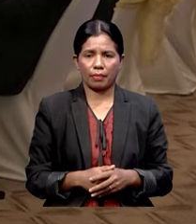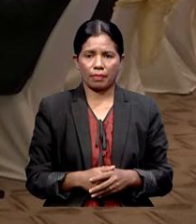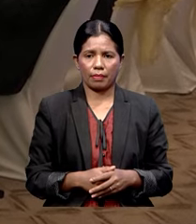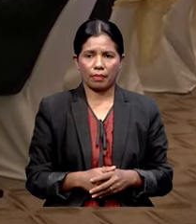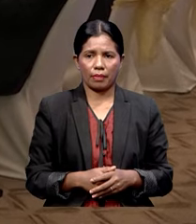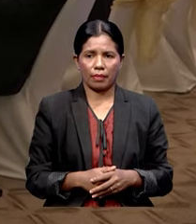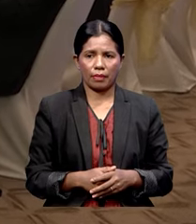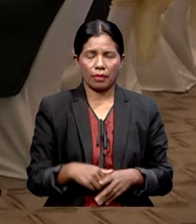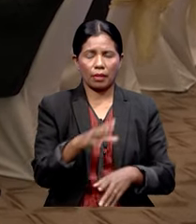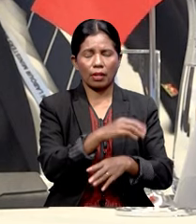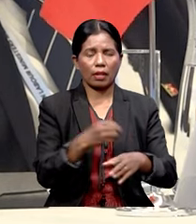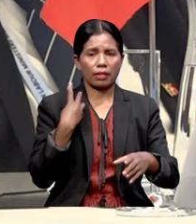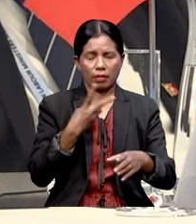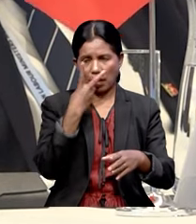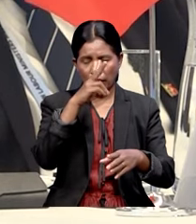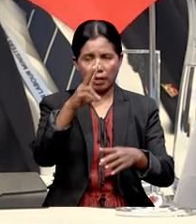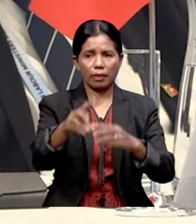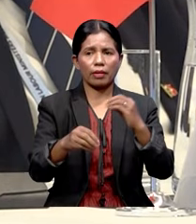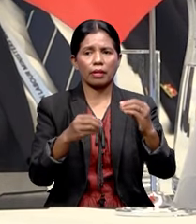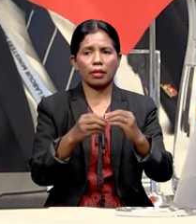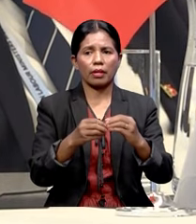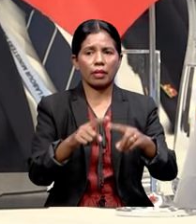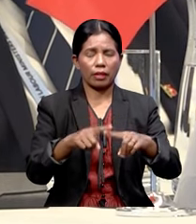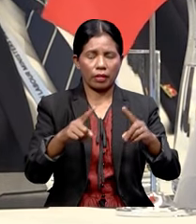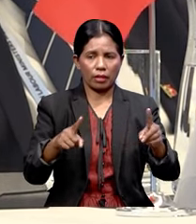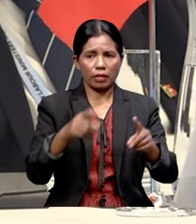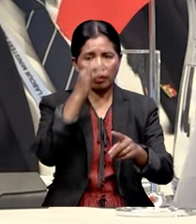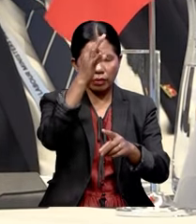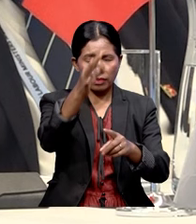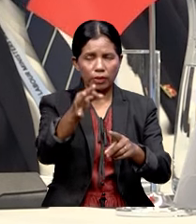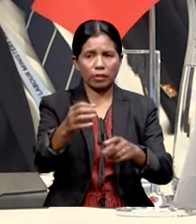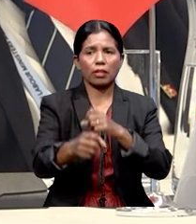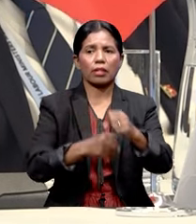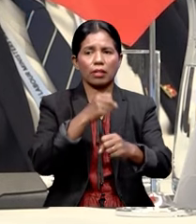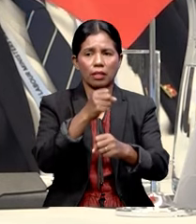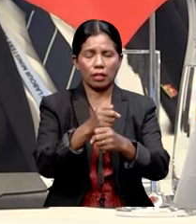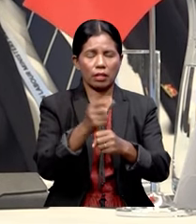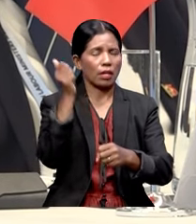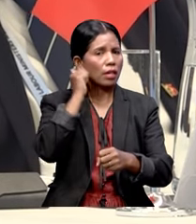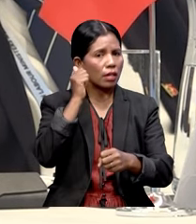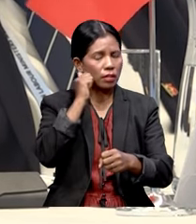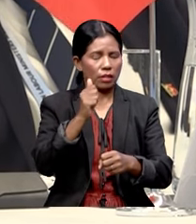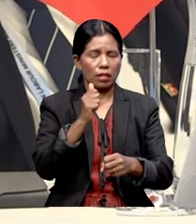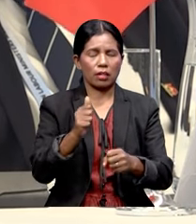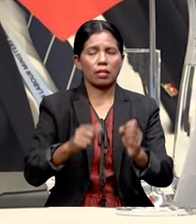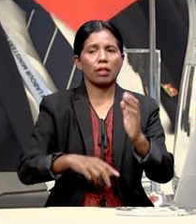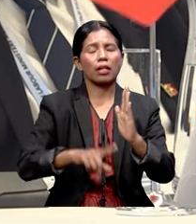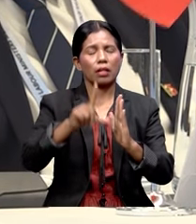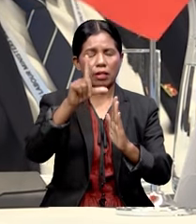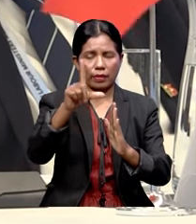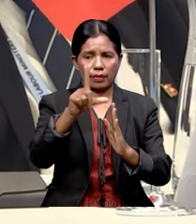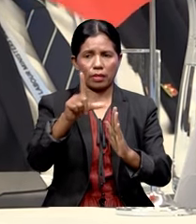This 28th meeting, marking the 50th anniversary of ASEAN Labour